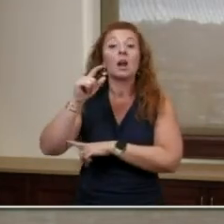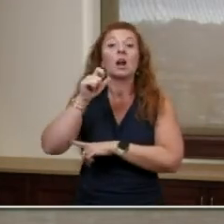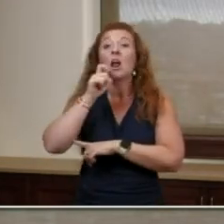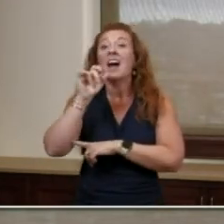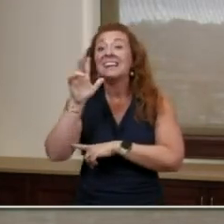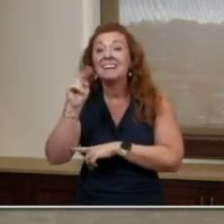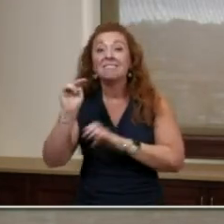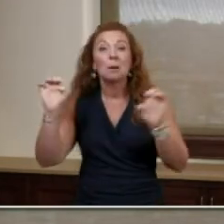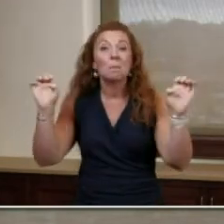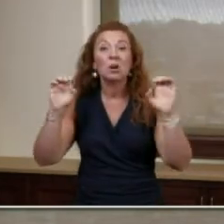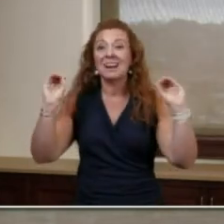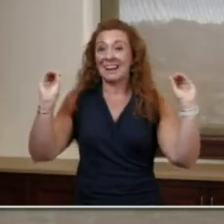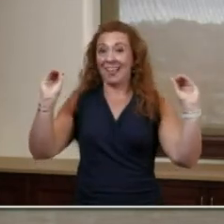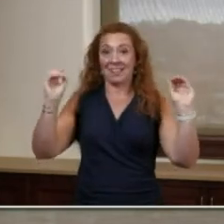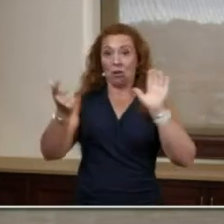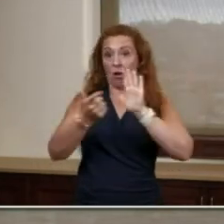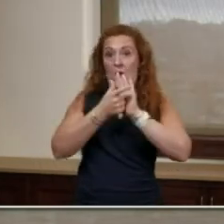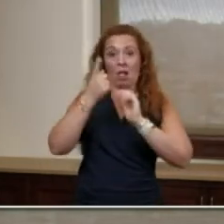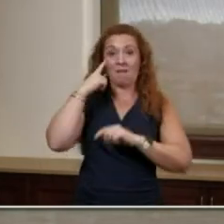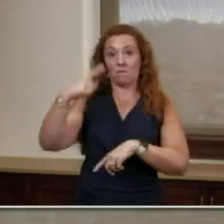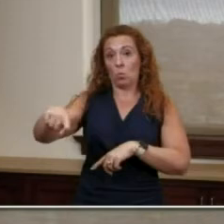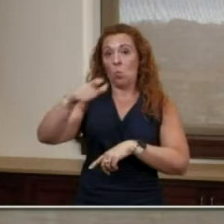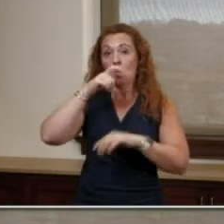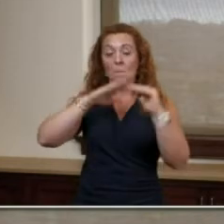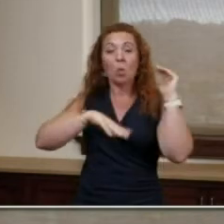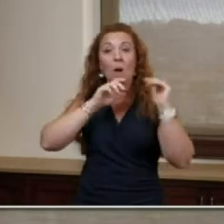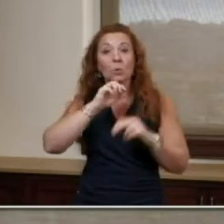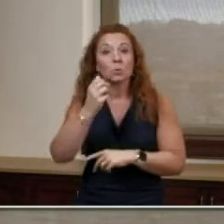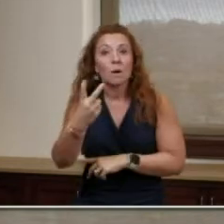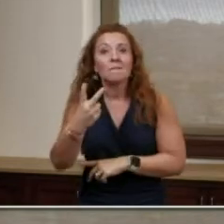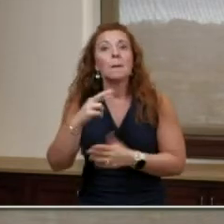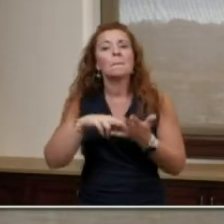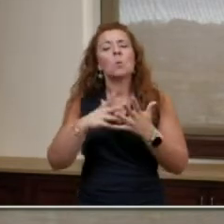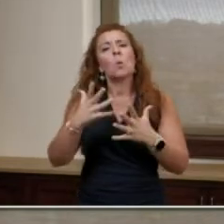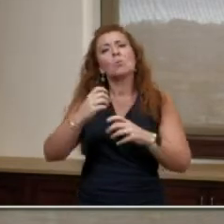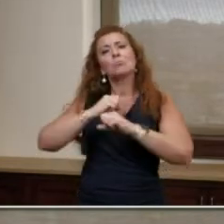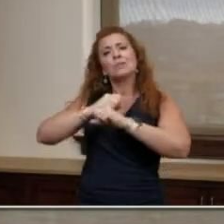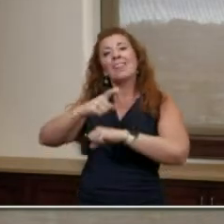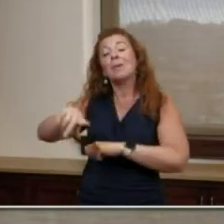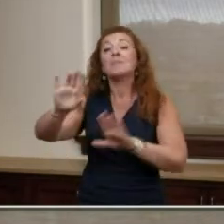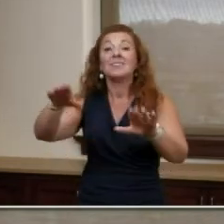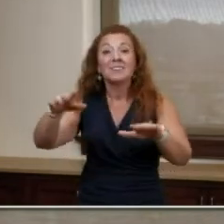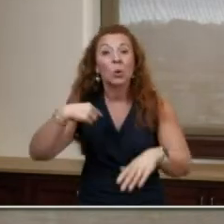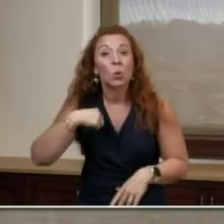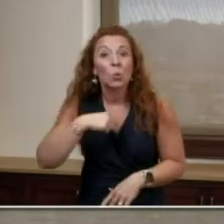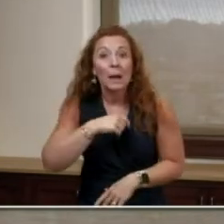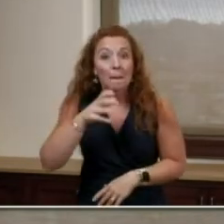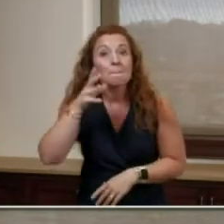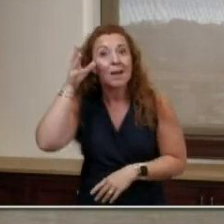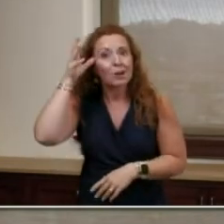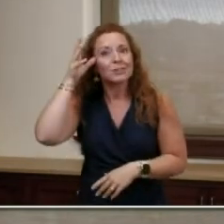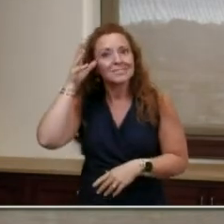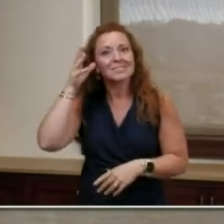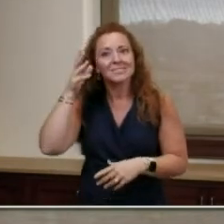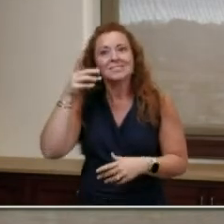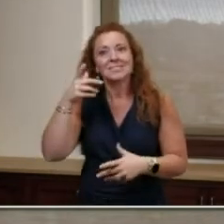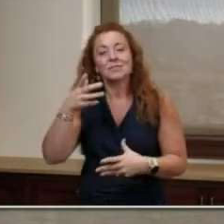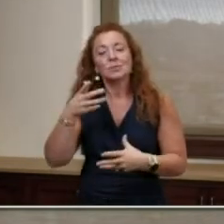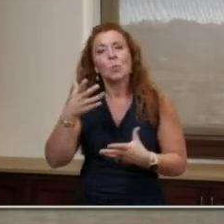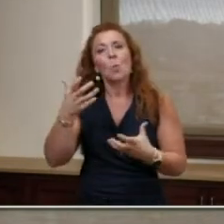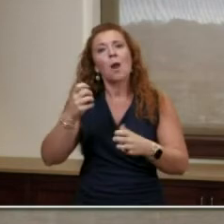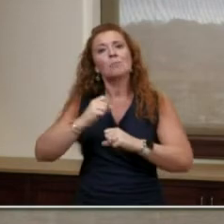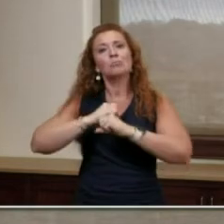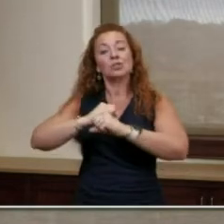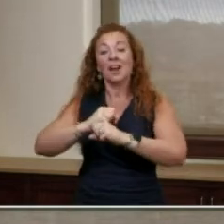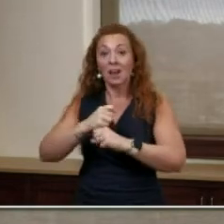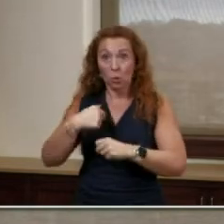emergency use. So for all those folks that we want to protect, and as parents, we do that. I don't think any of us would